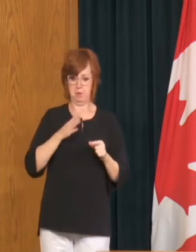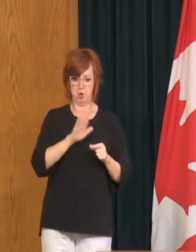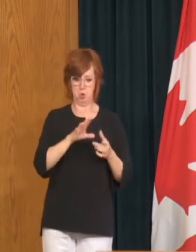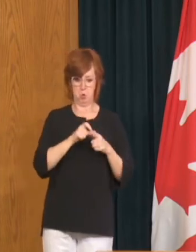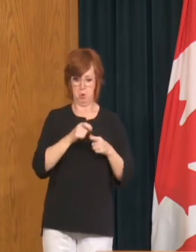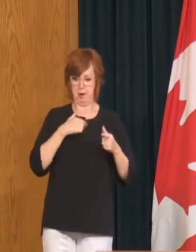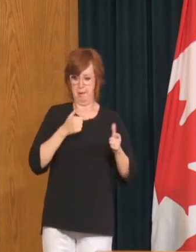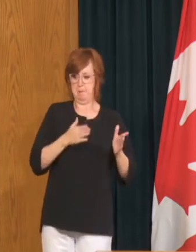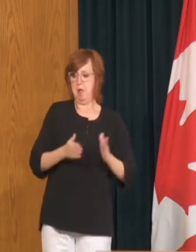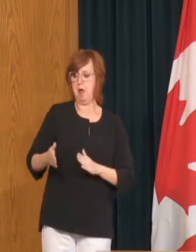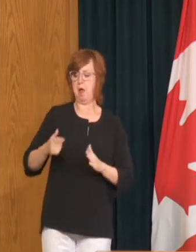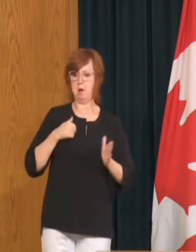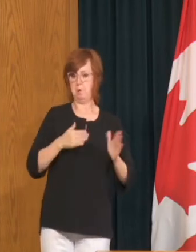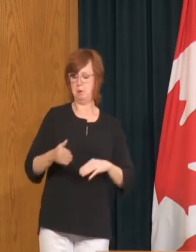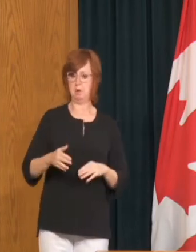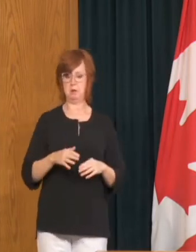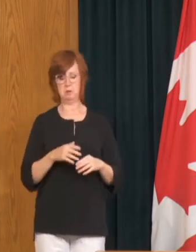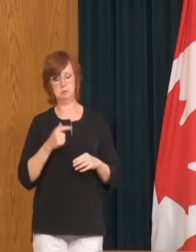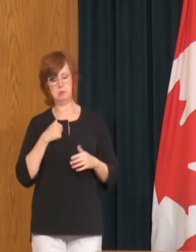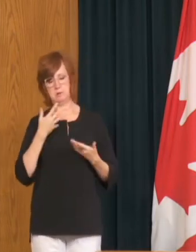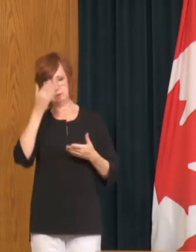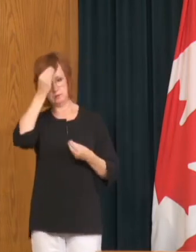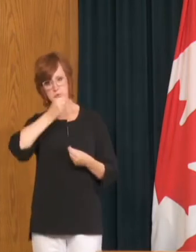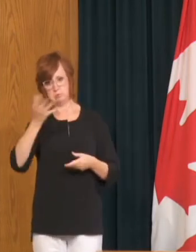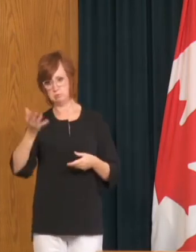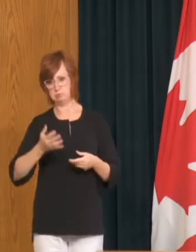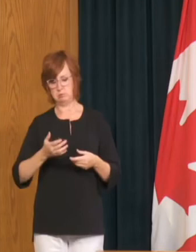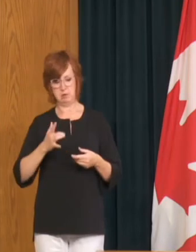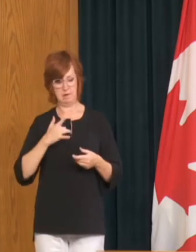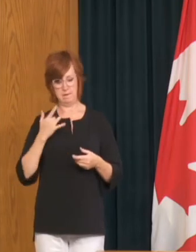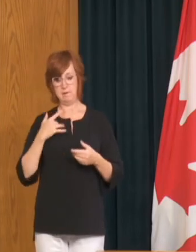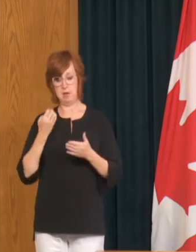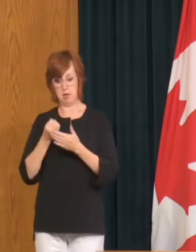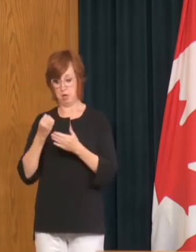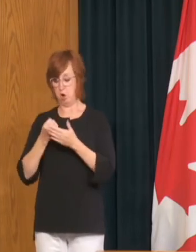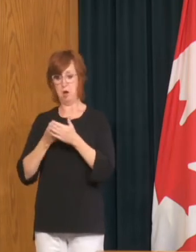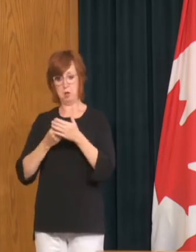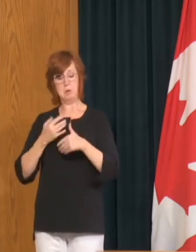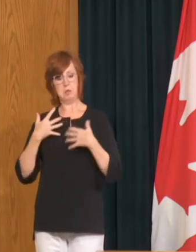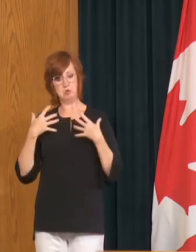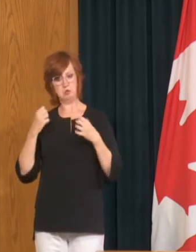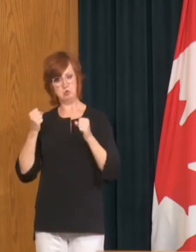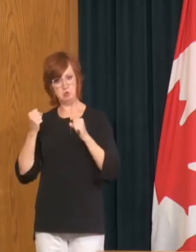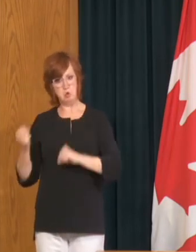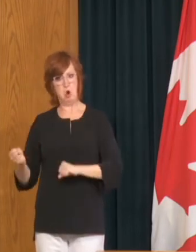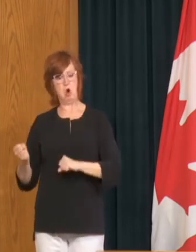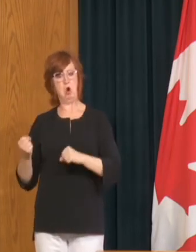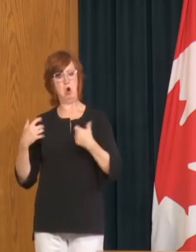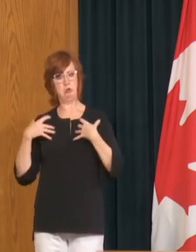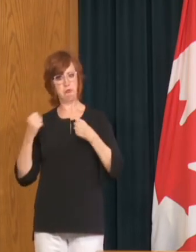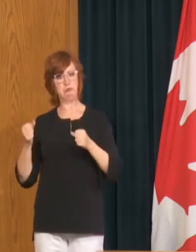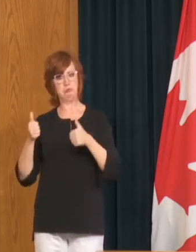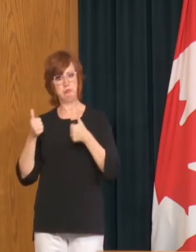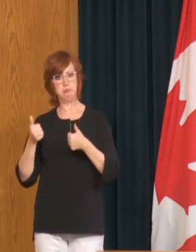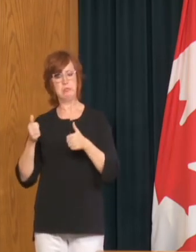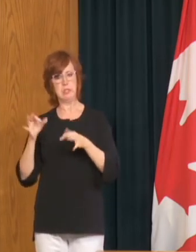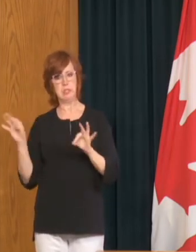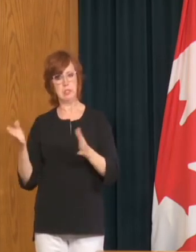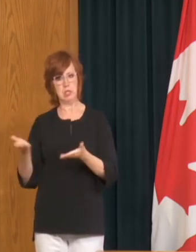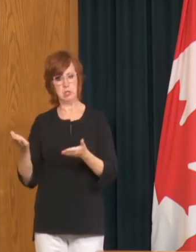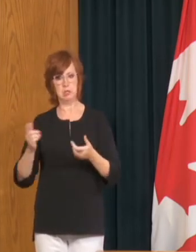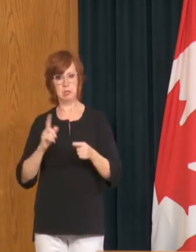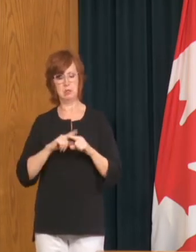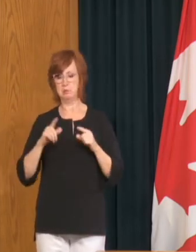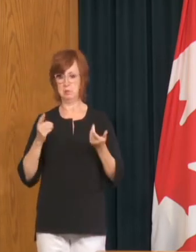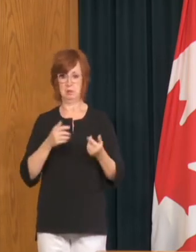I've said what I've said. I'm absolutely confident that the economy in this province will recover. The global economy needs